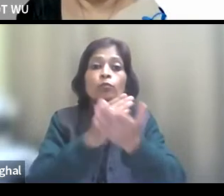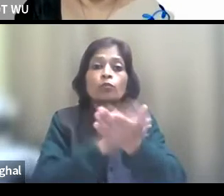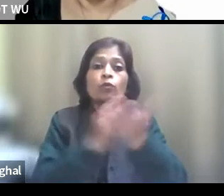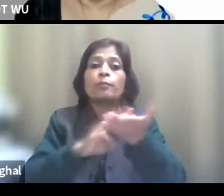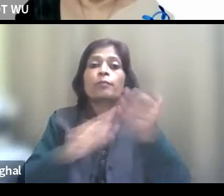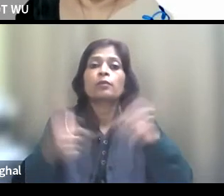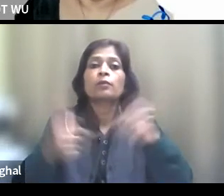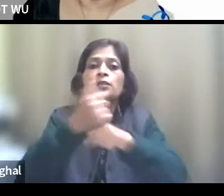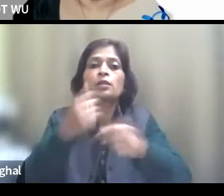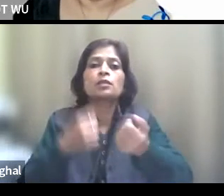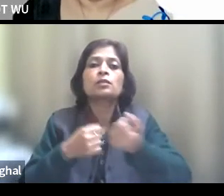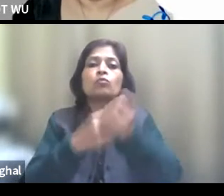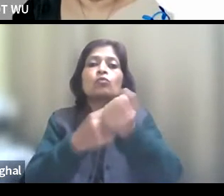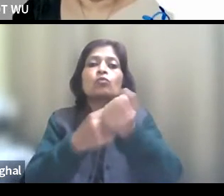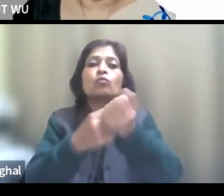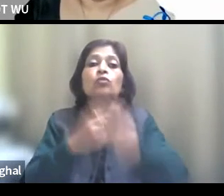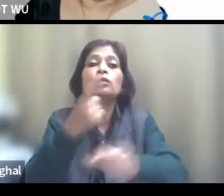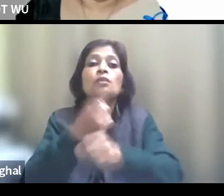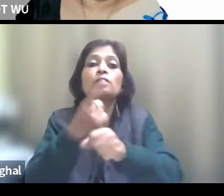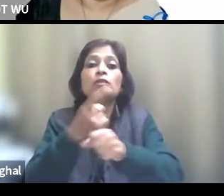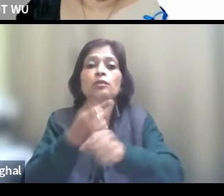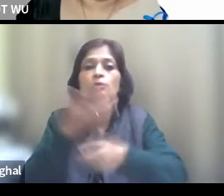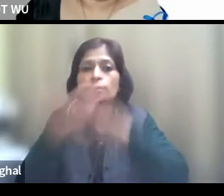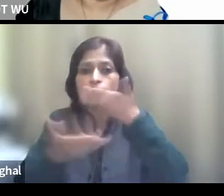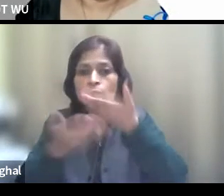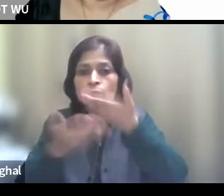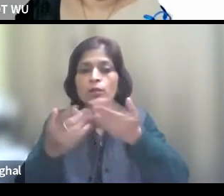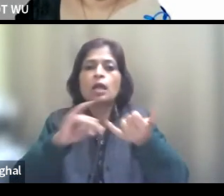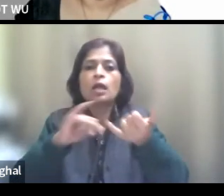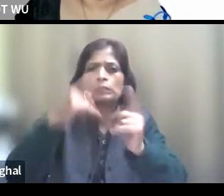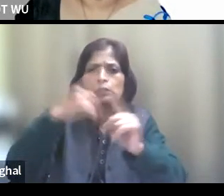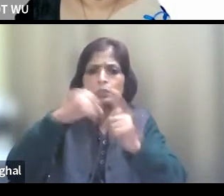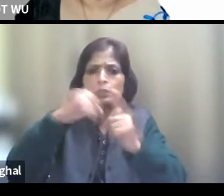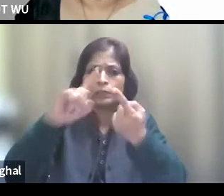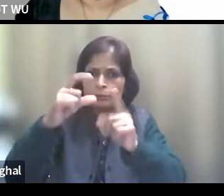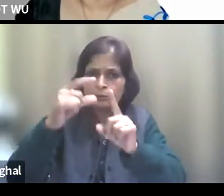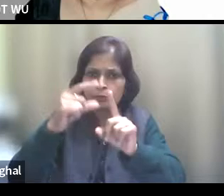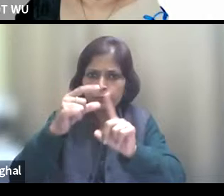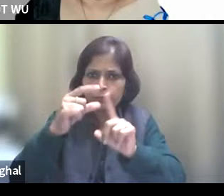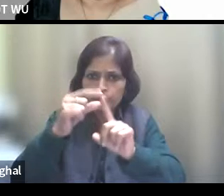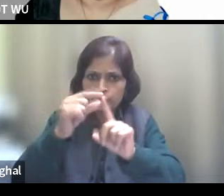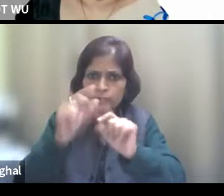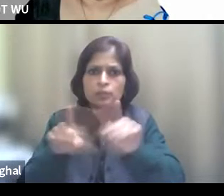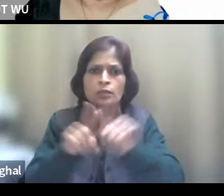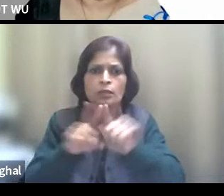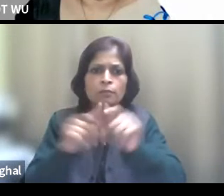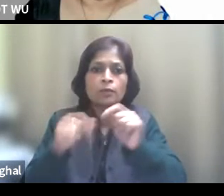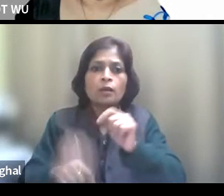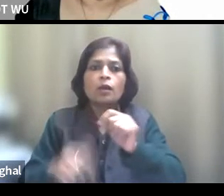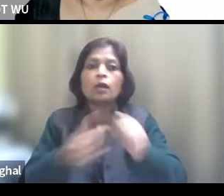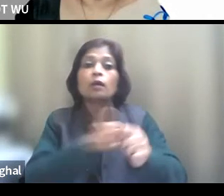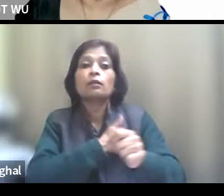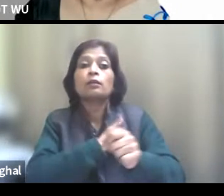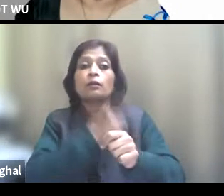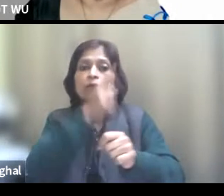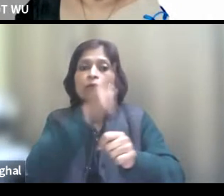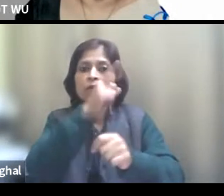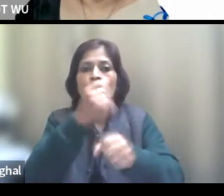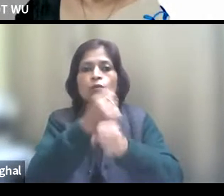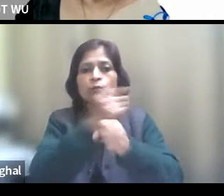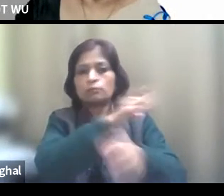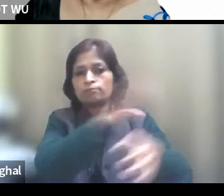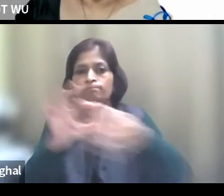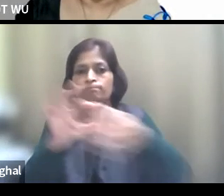to teacher education called STEP, S-T-E-P. I think it's funded by the Canadian CEDA program, and